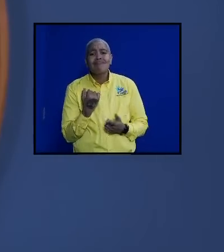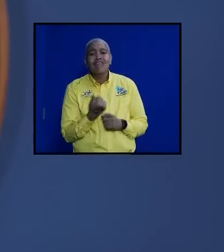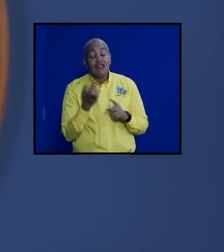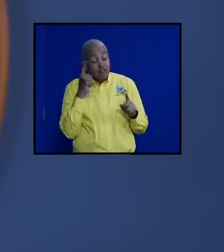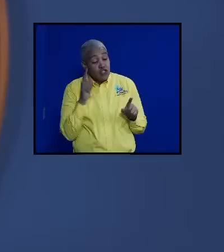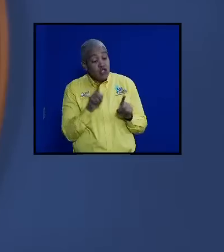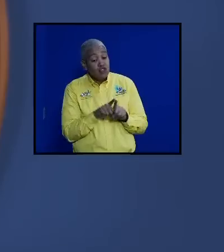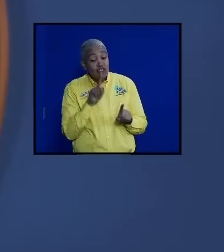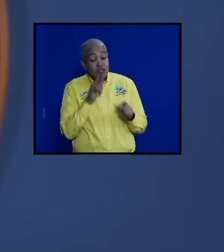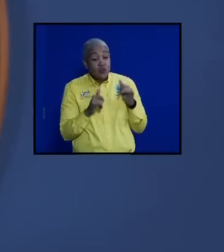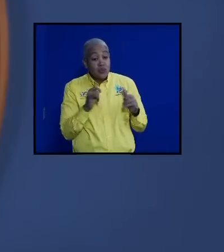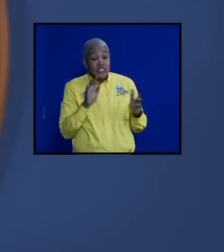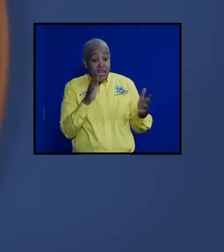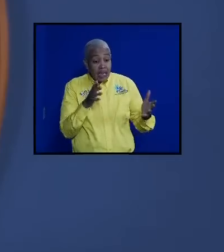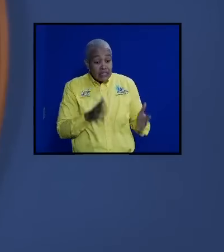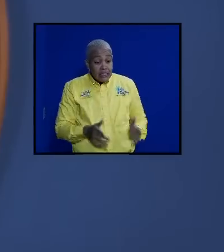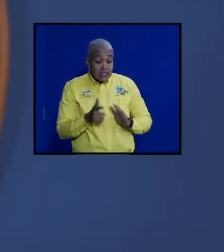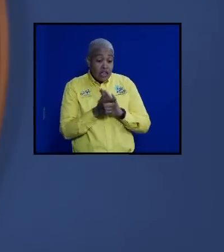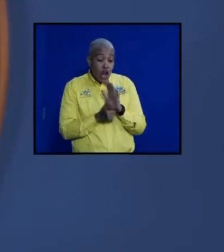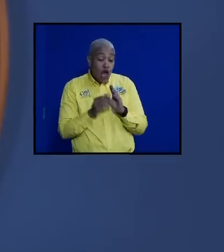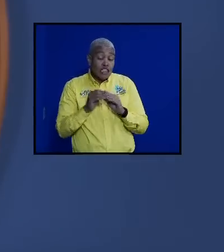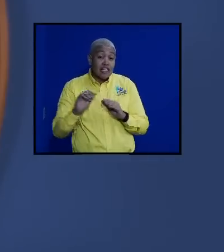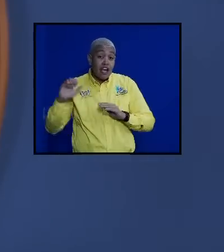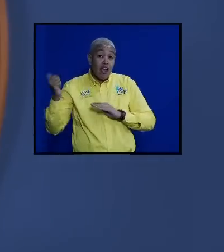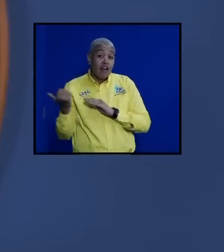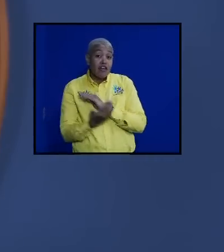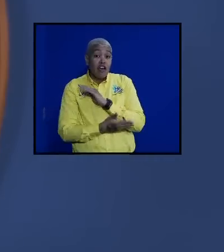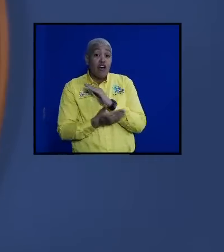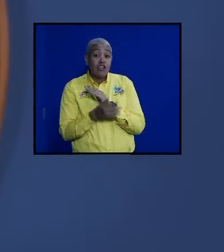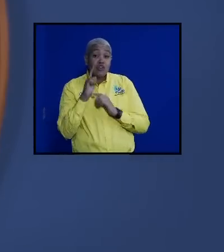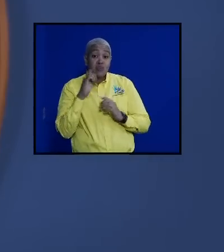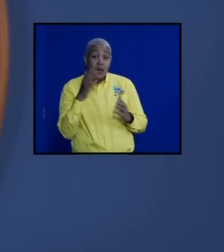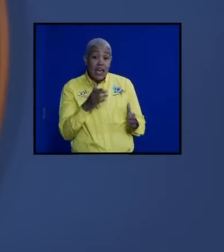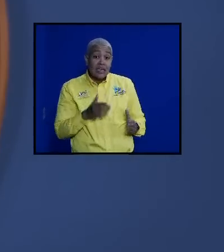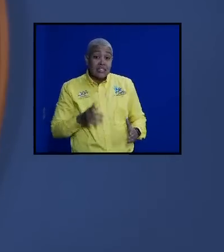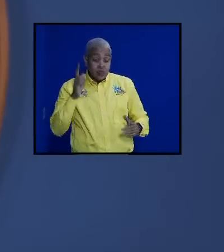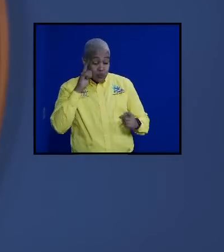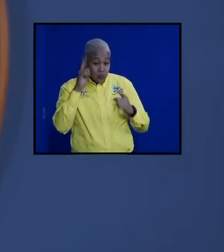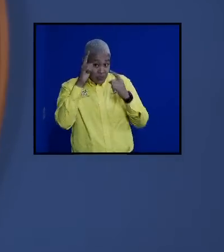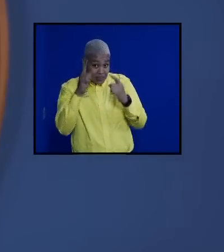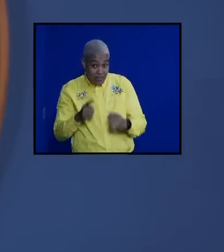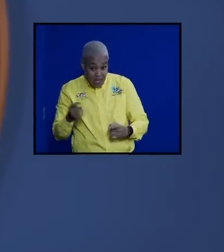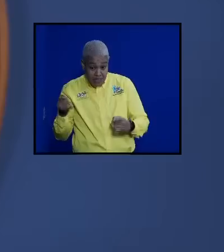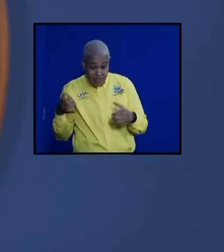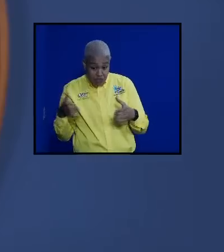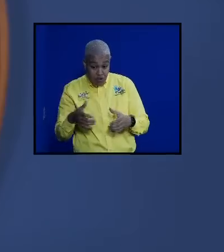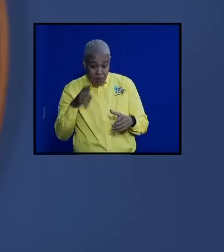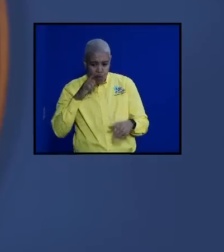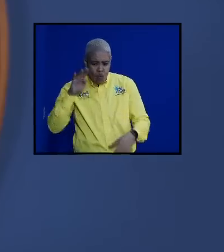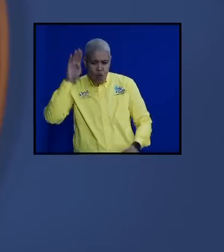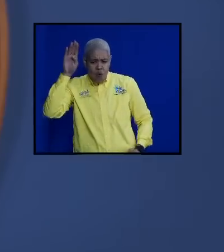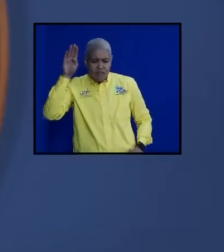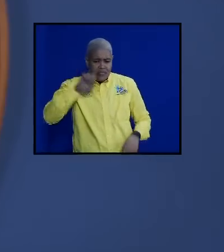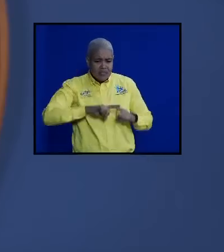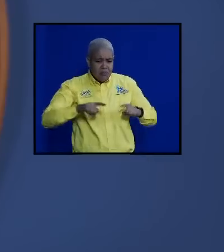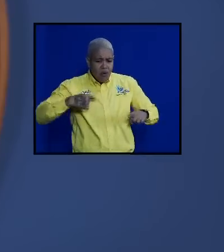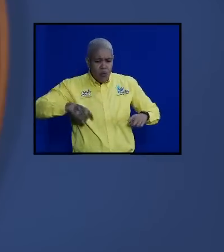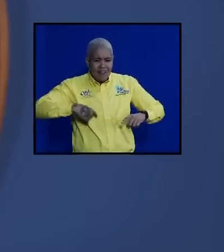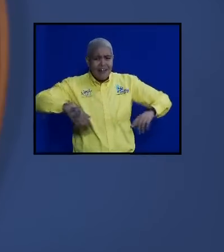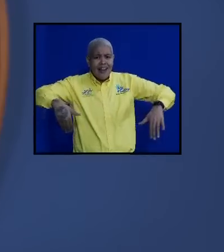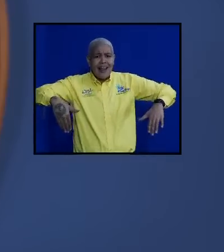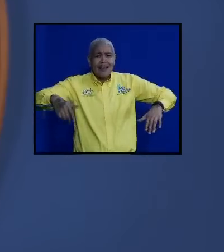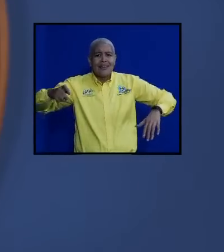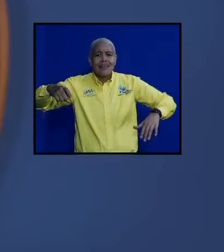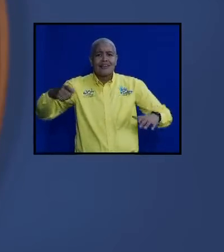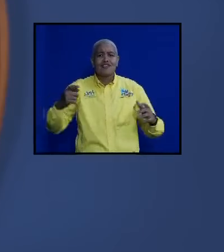that exist, laws in other countries that exist, to target the criminals overseas. Well, we have not necessarily